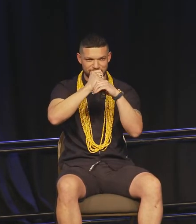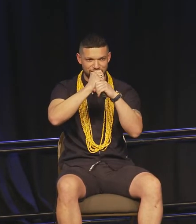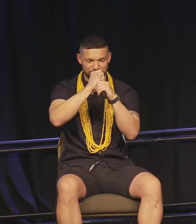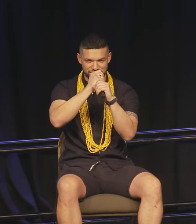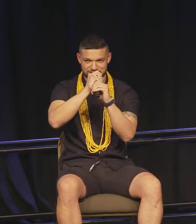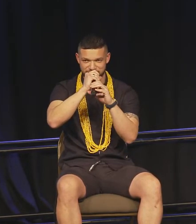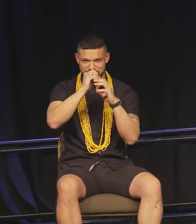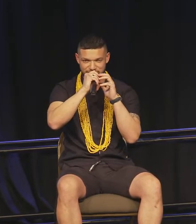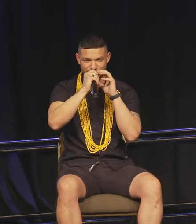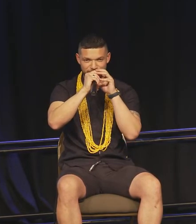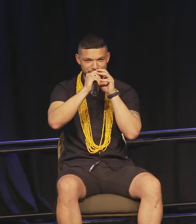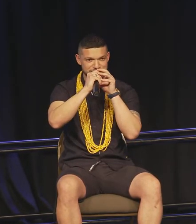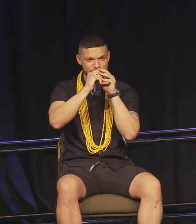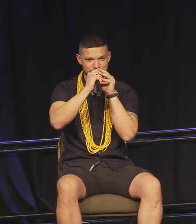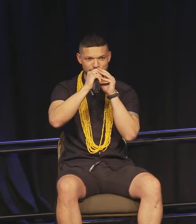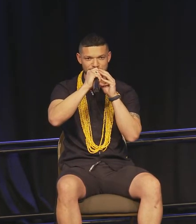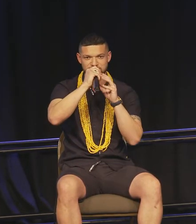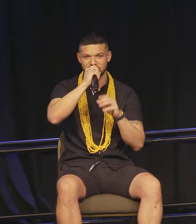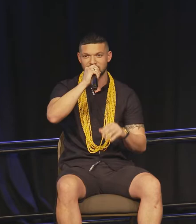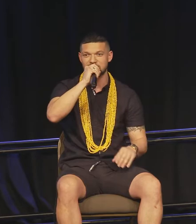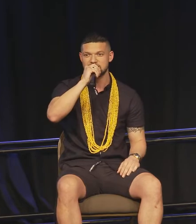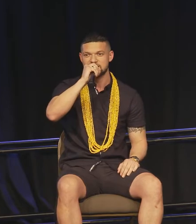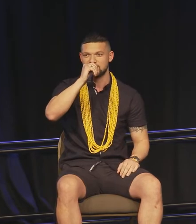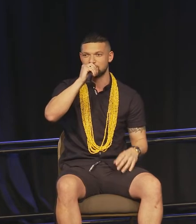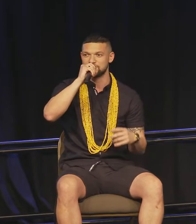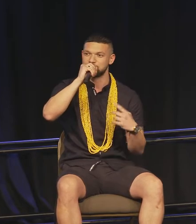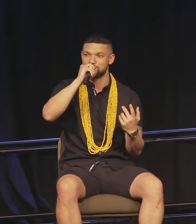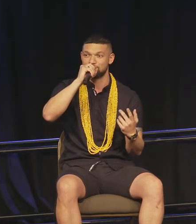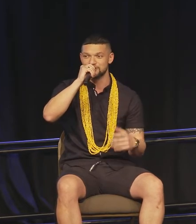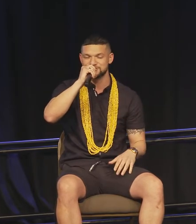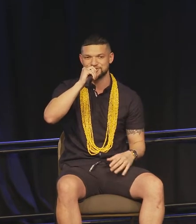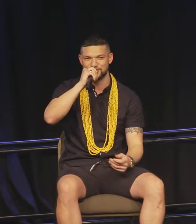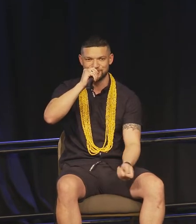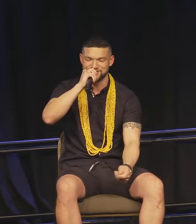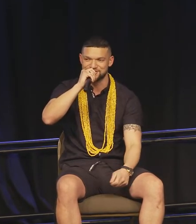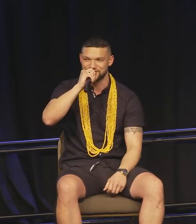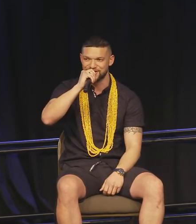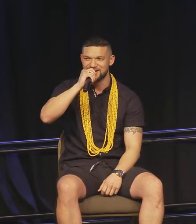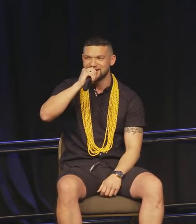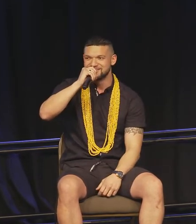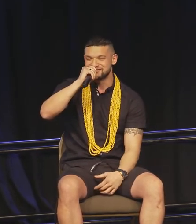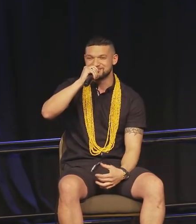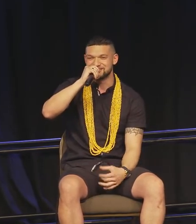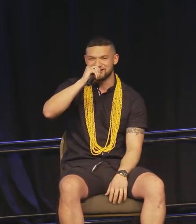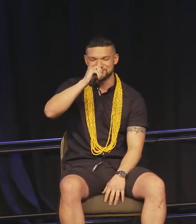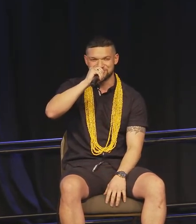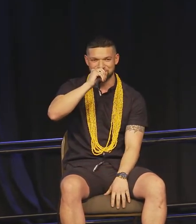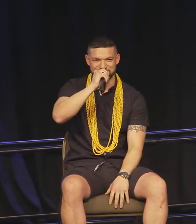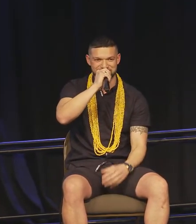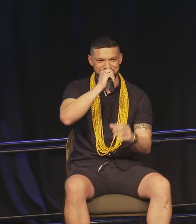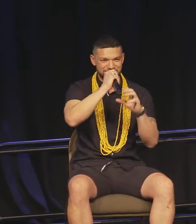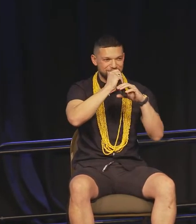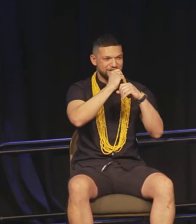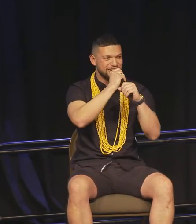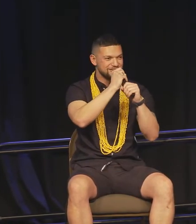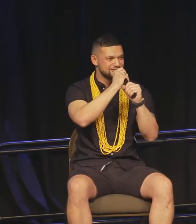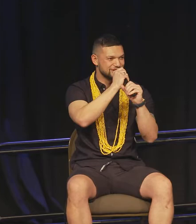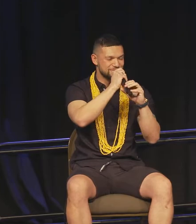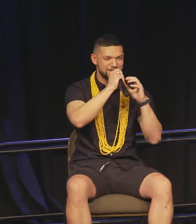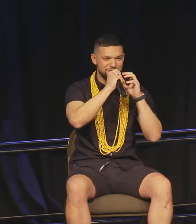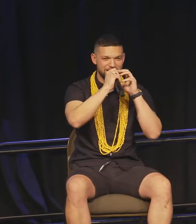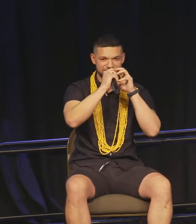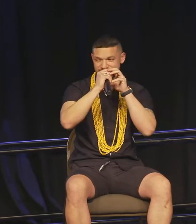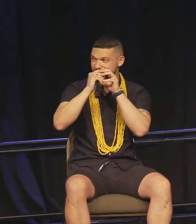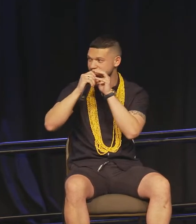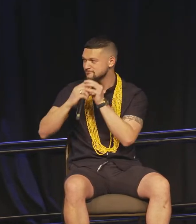my favorite character on the TV sitcom Friends was Ross Geller and I wanted to be Ross I wanted to go take the dinosaur bones and it didn't work